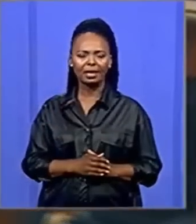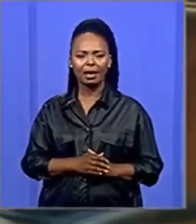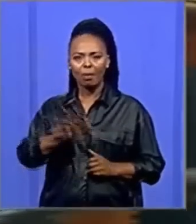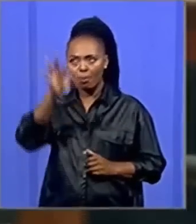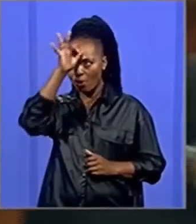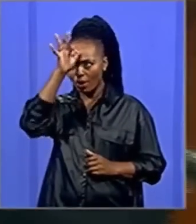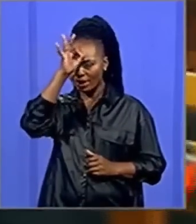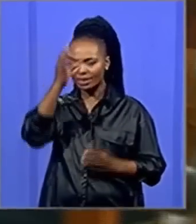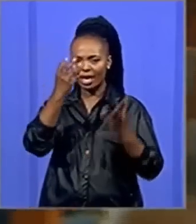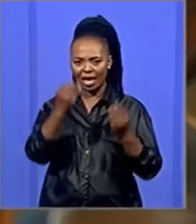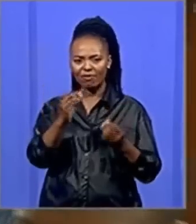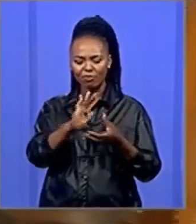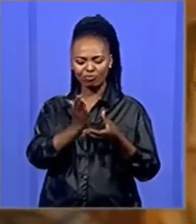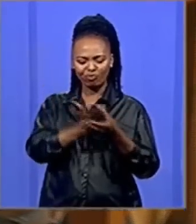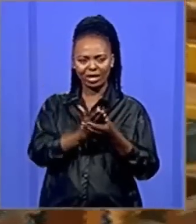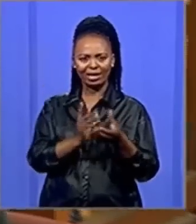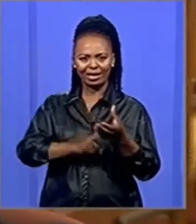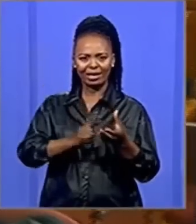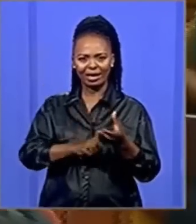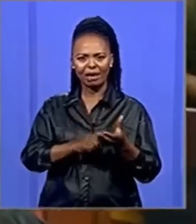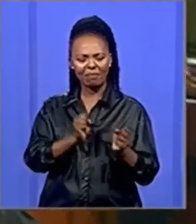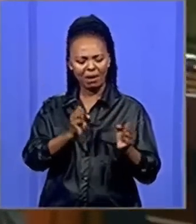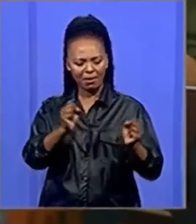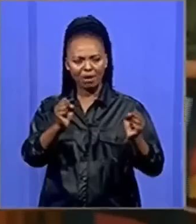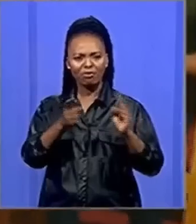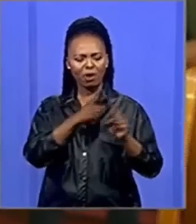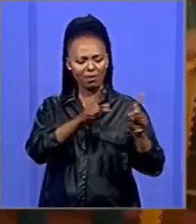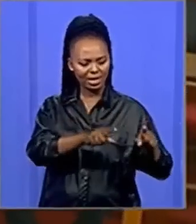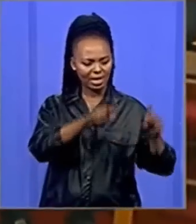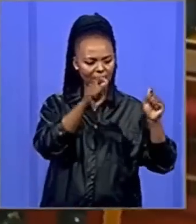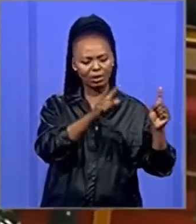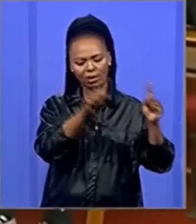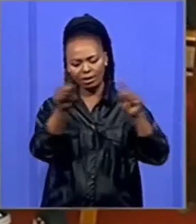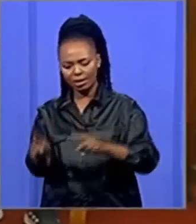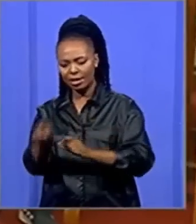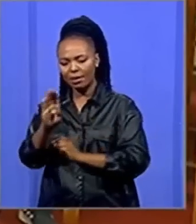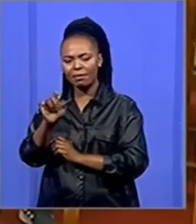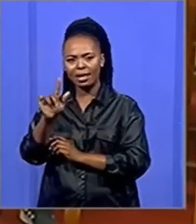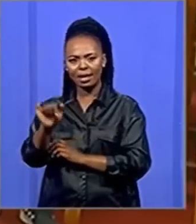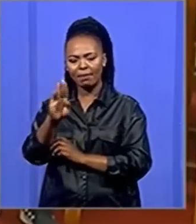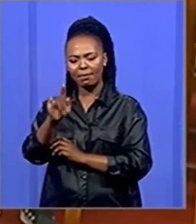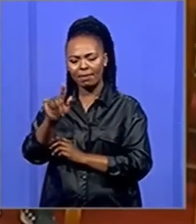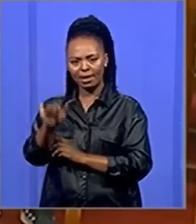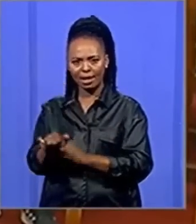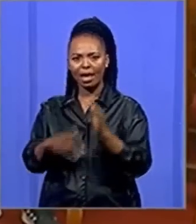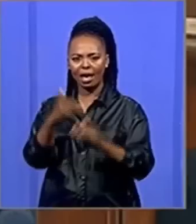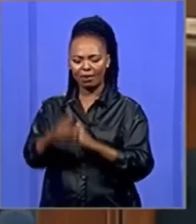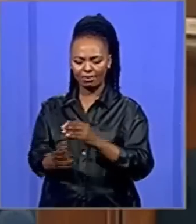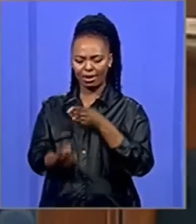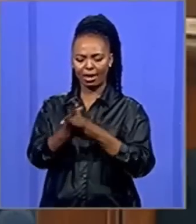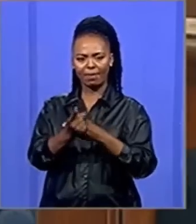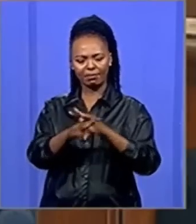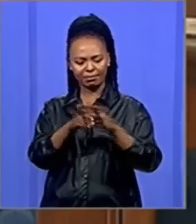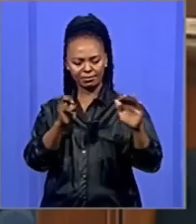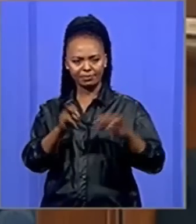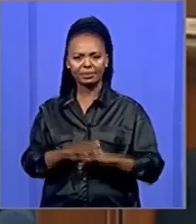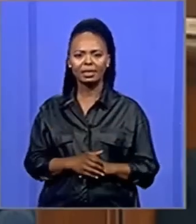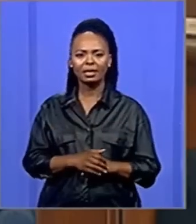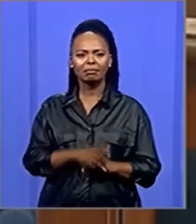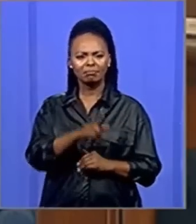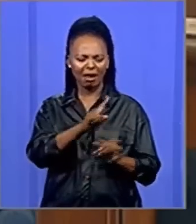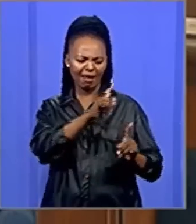direkoto tsa mo moqusua a ileng a nka leeto la ho tloha Cape Town ho leba Belabela letsatsi fela pele ho tlatlapo. Nakong ya ho hadikwa